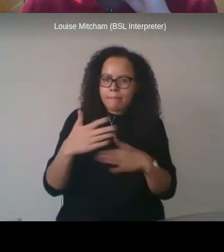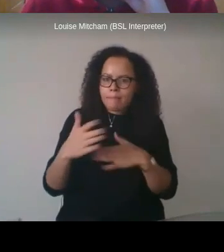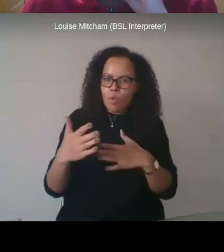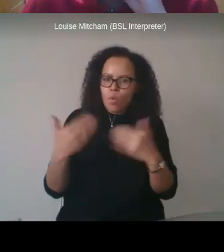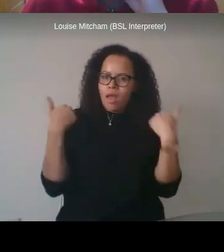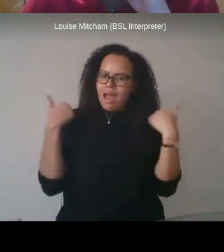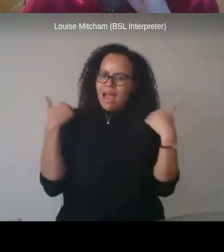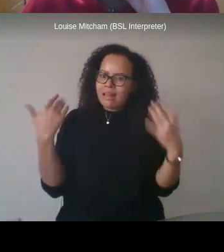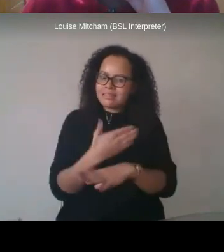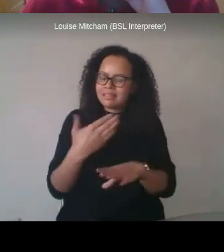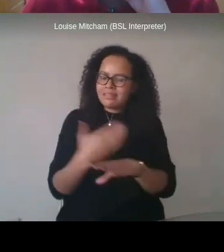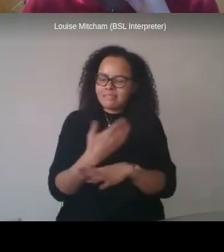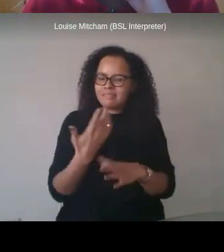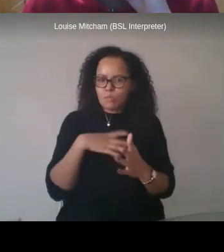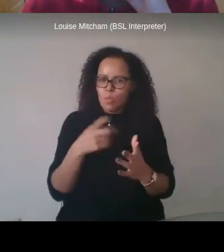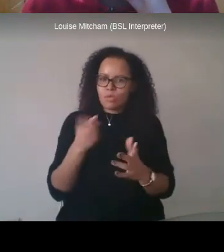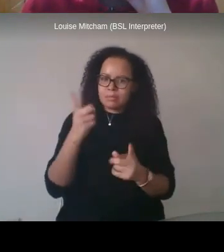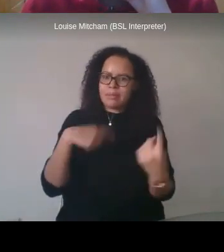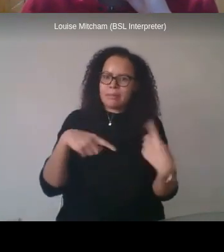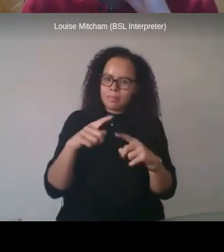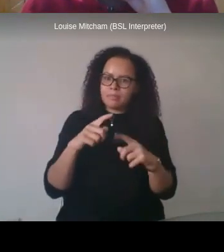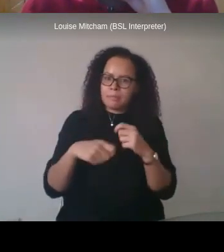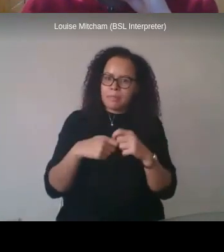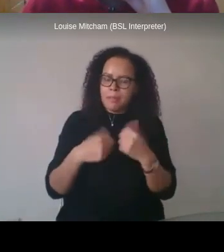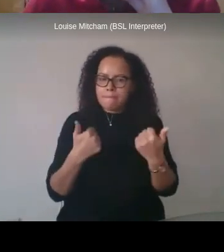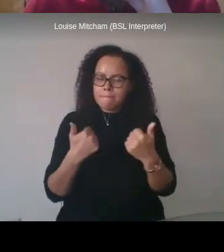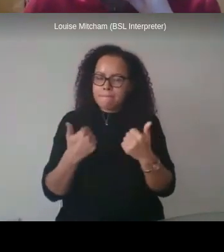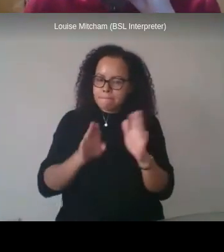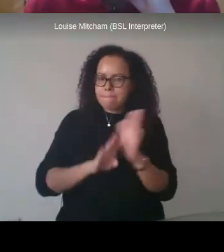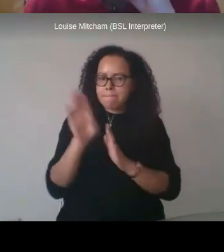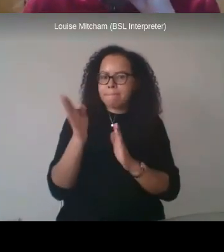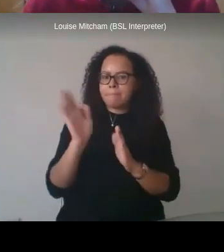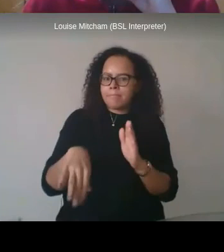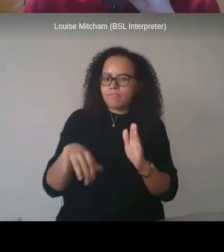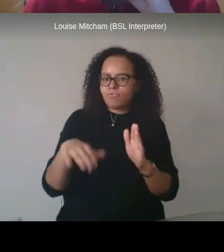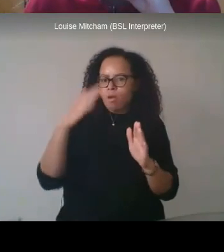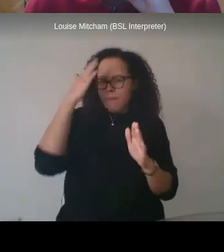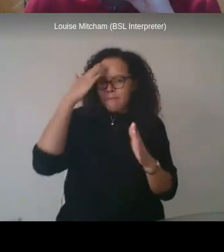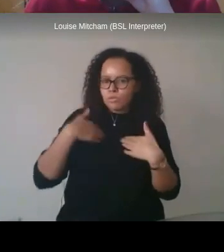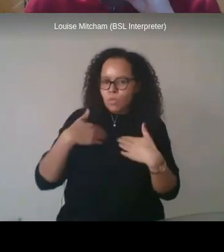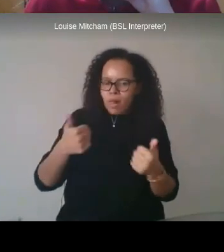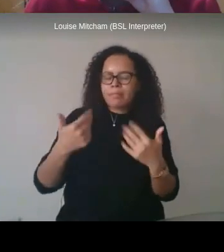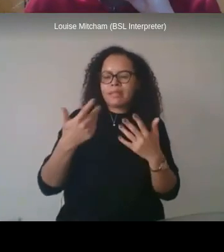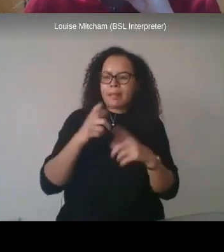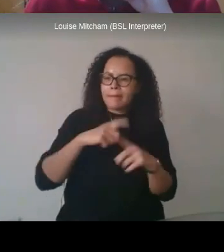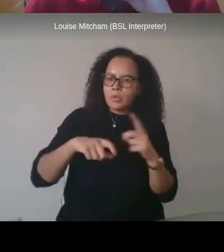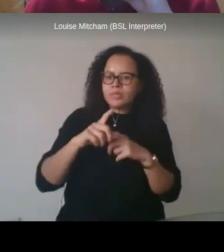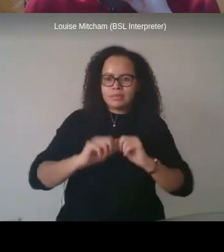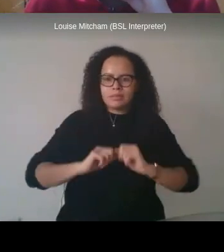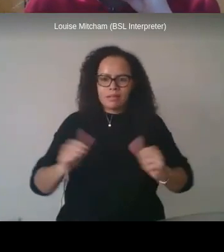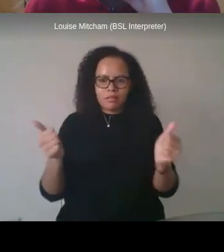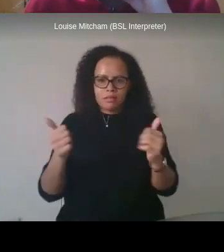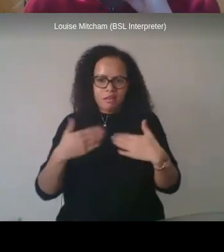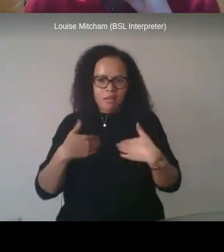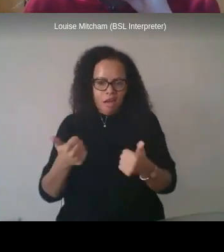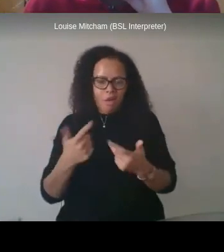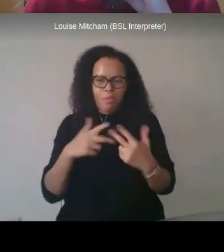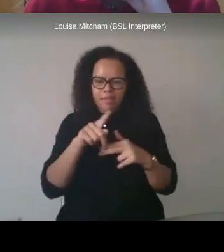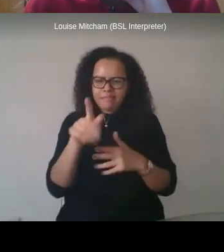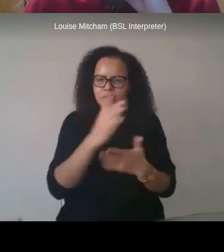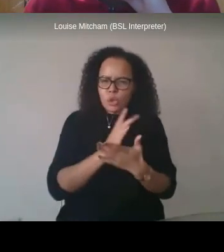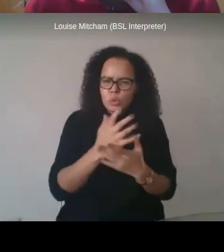benefiting from being physically active, from a physical and mental well-being or community point of view. So if you're quite unsure what is out there, what products could I